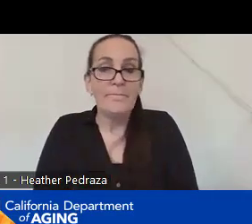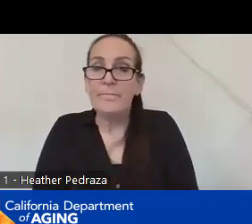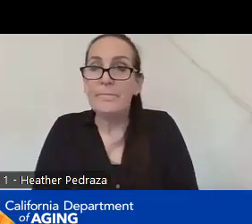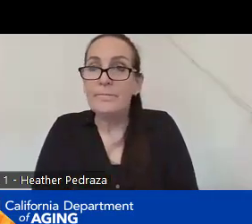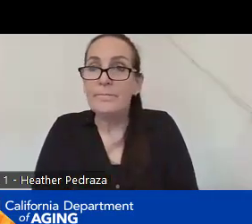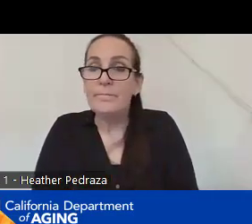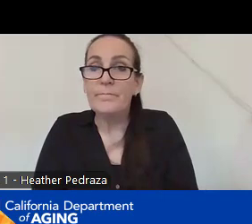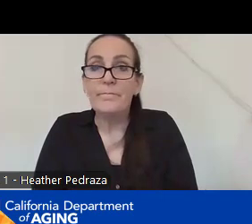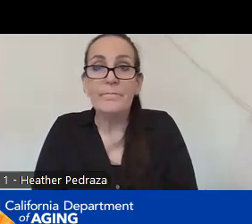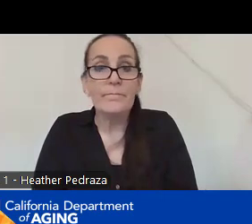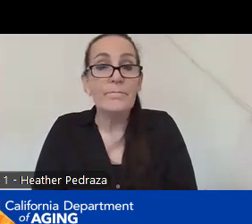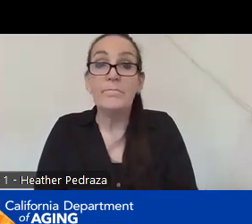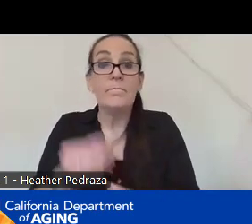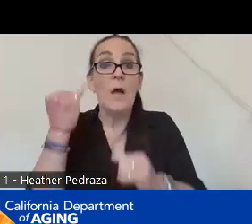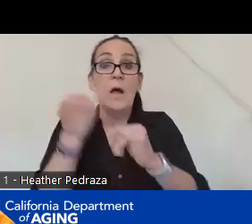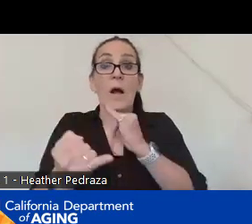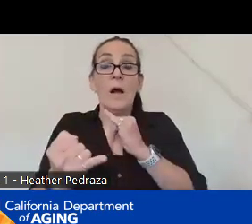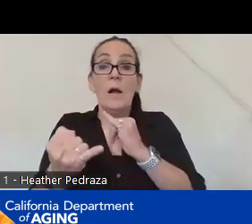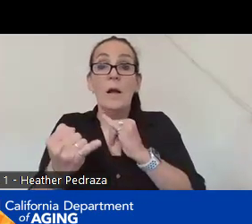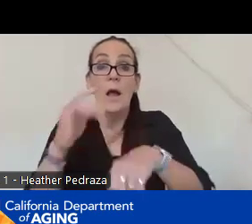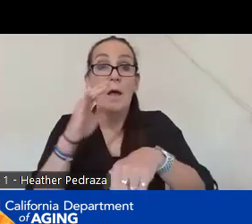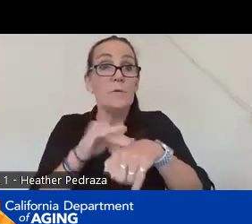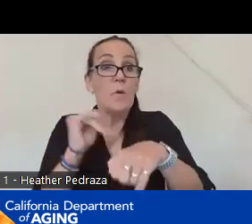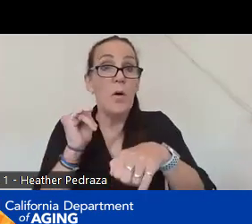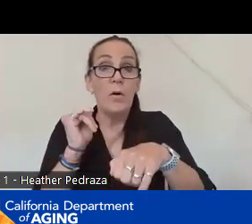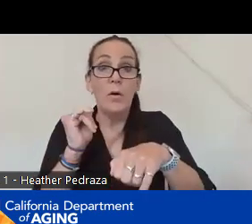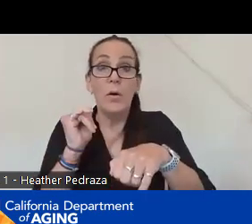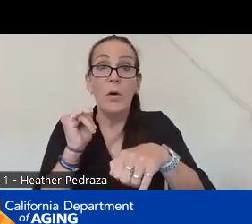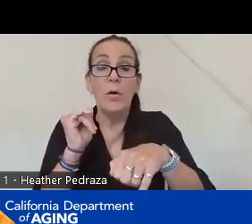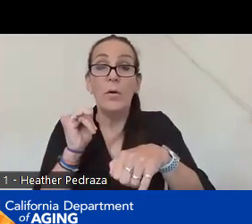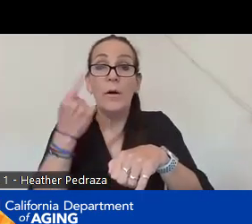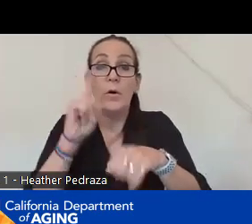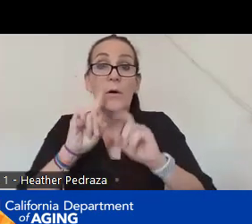Give a final call for any, oh, we do have Lisa.